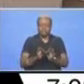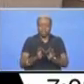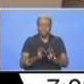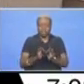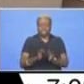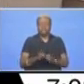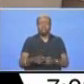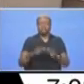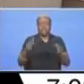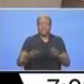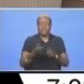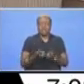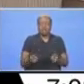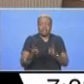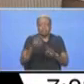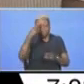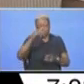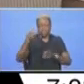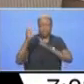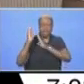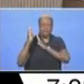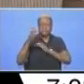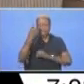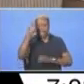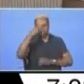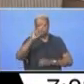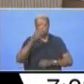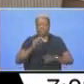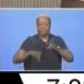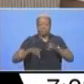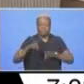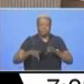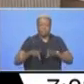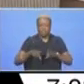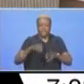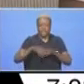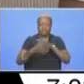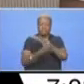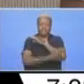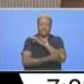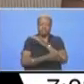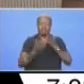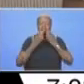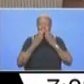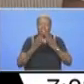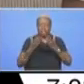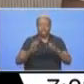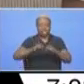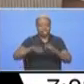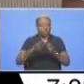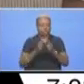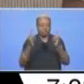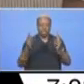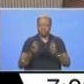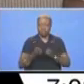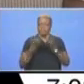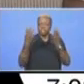value for the Bahamas and for the people living in this country. So thank you so very much.